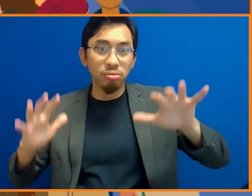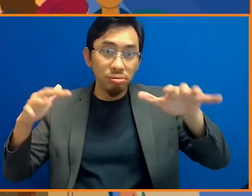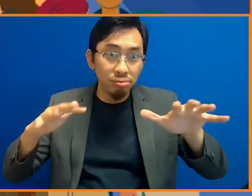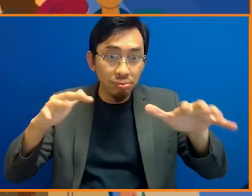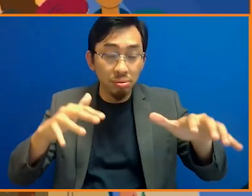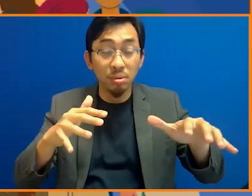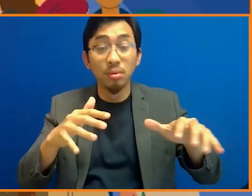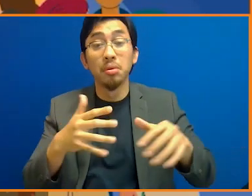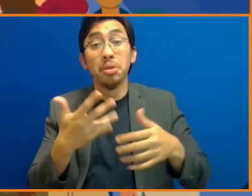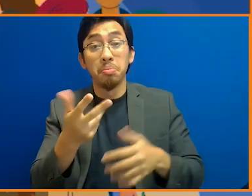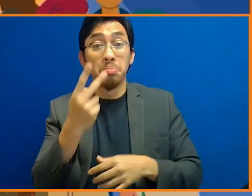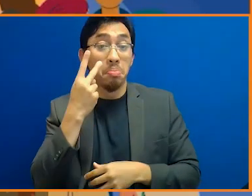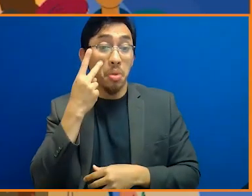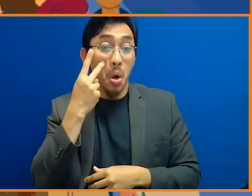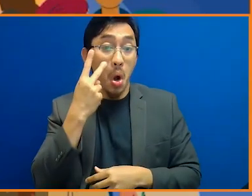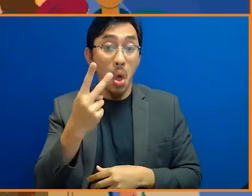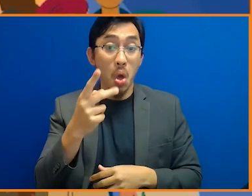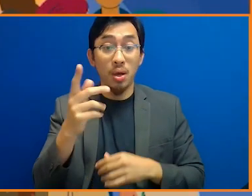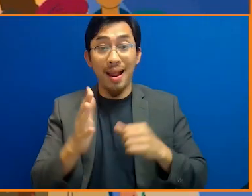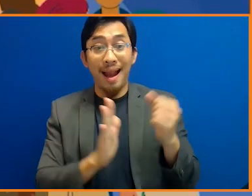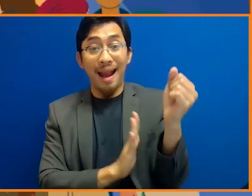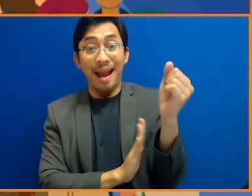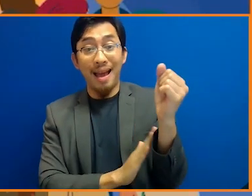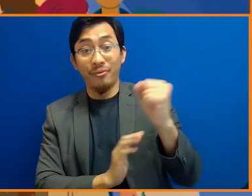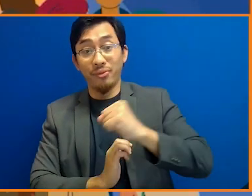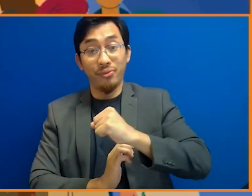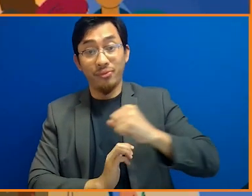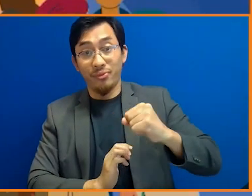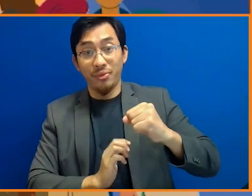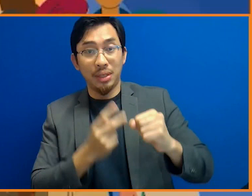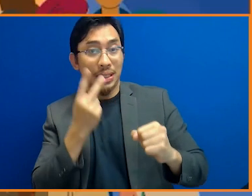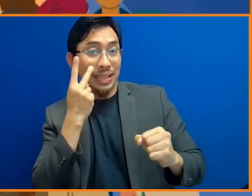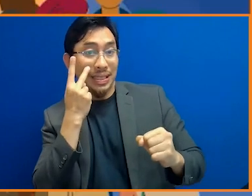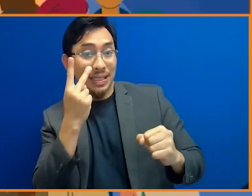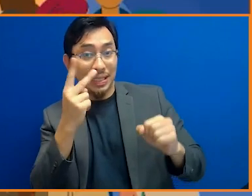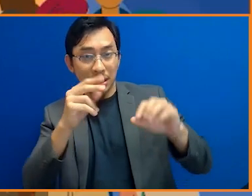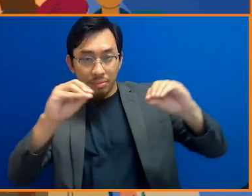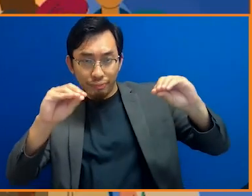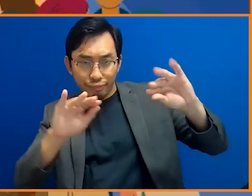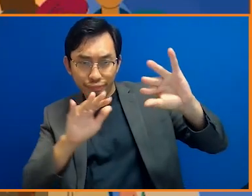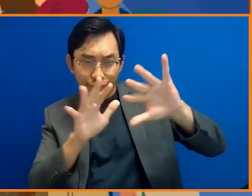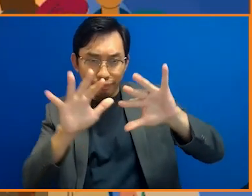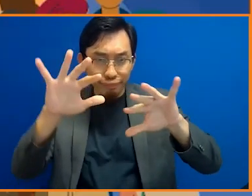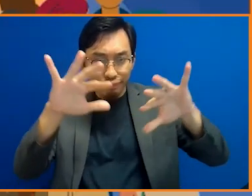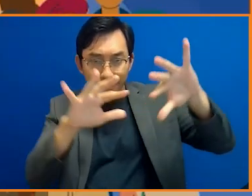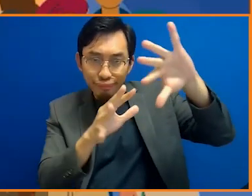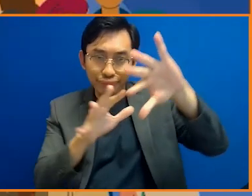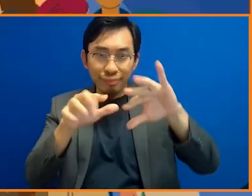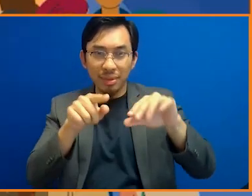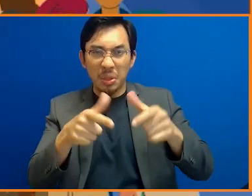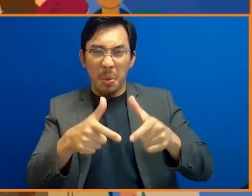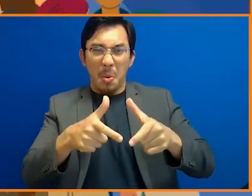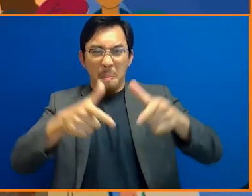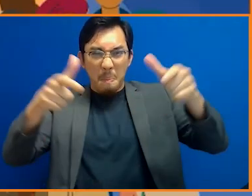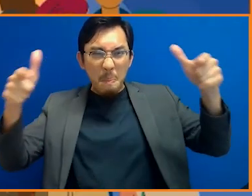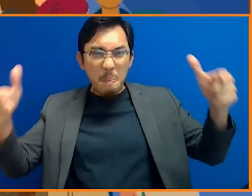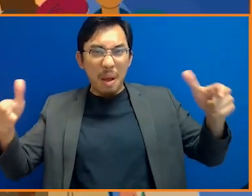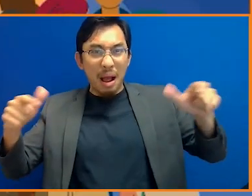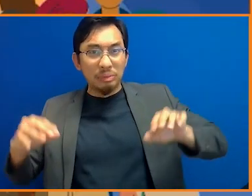large tsunami. But if you look at the figure on the left, we